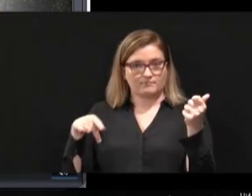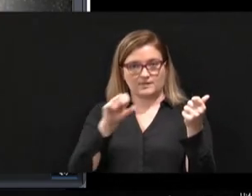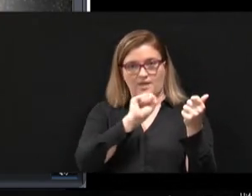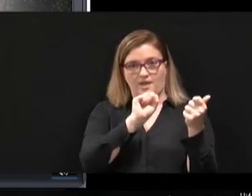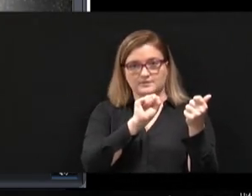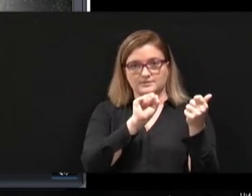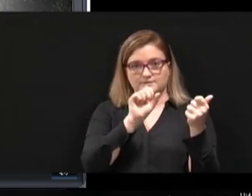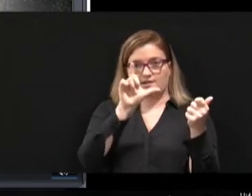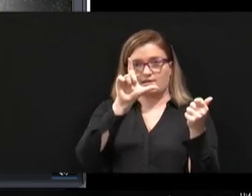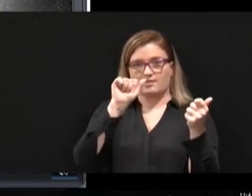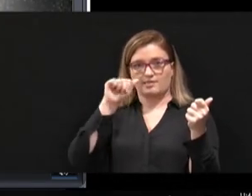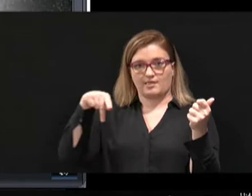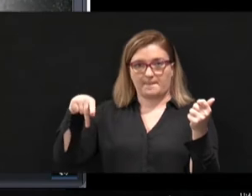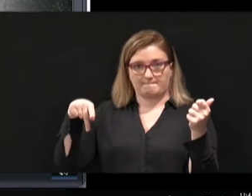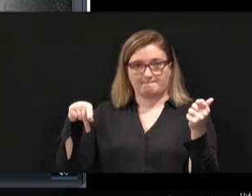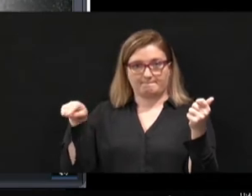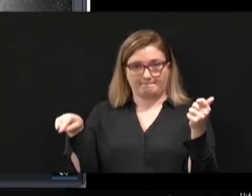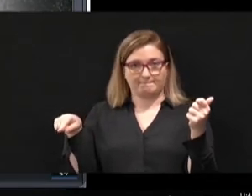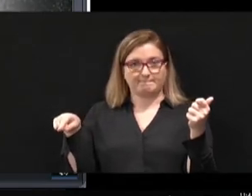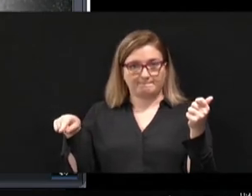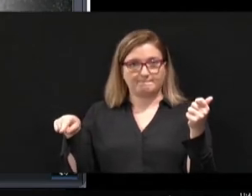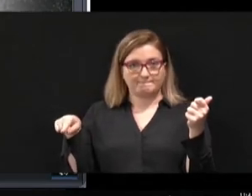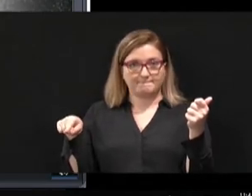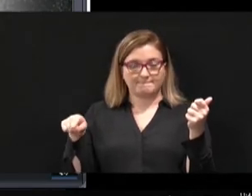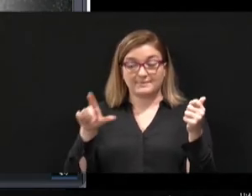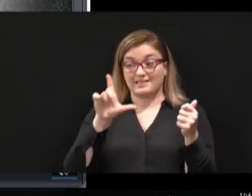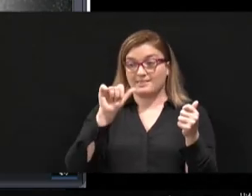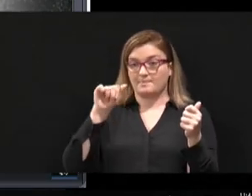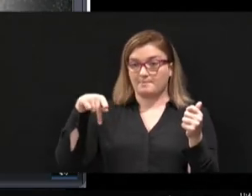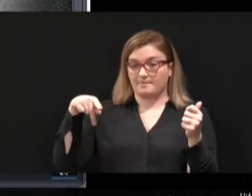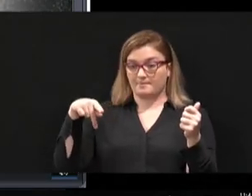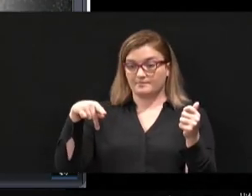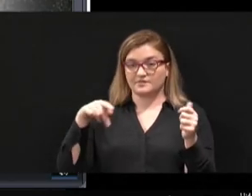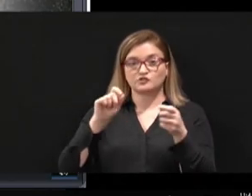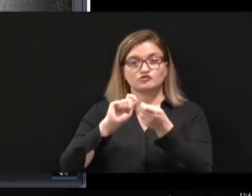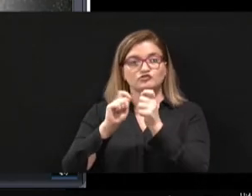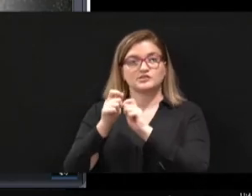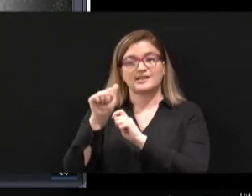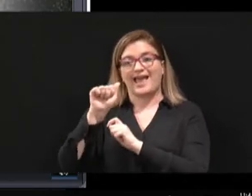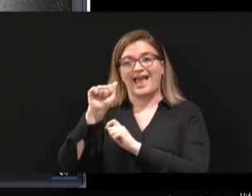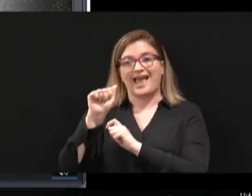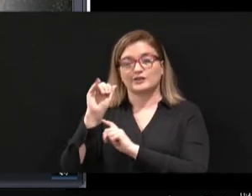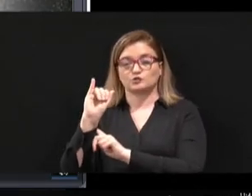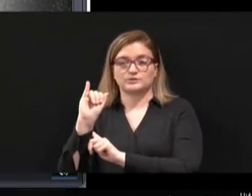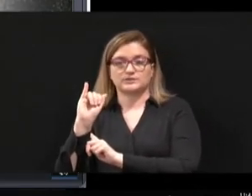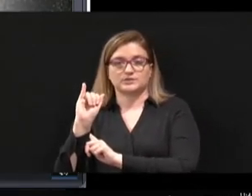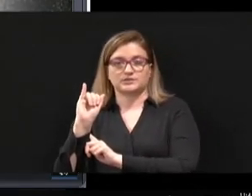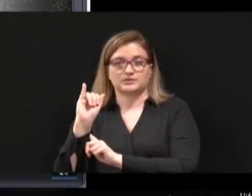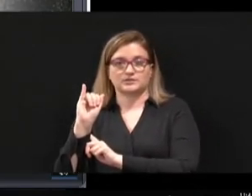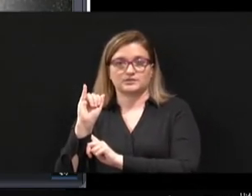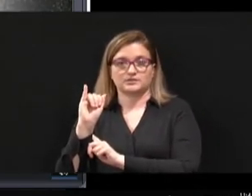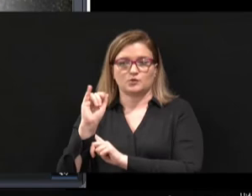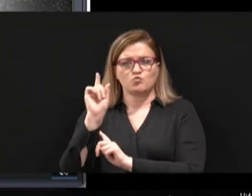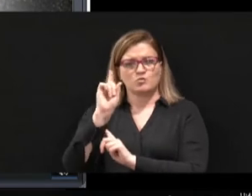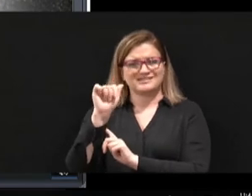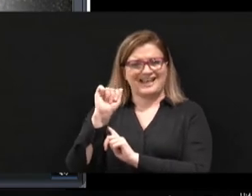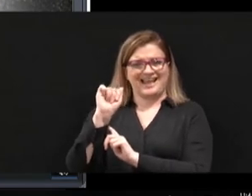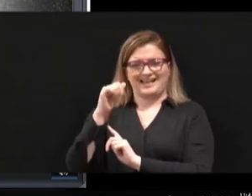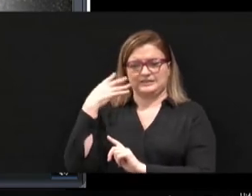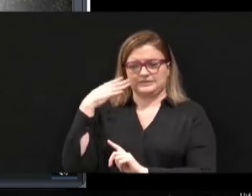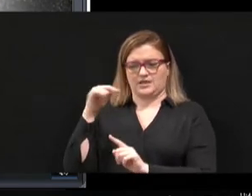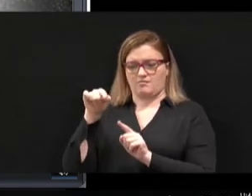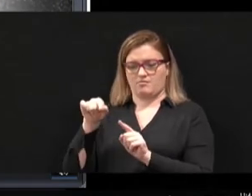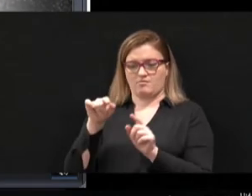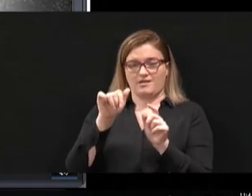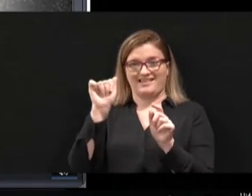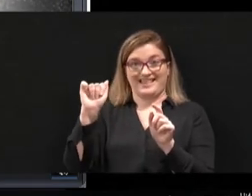it's lap. Here is lap. Change the a to I. Where's the a? Oh, it's right here. I'm